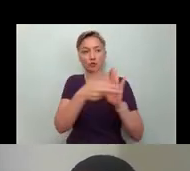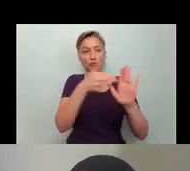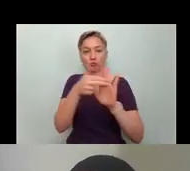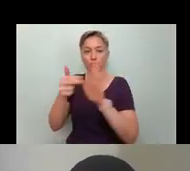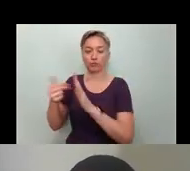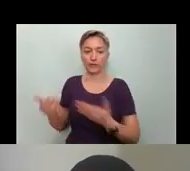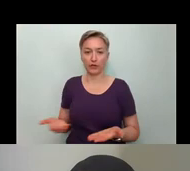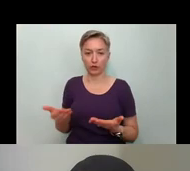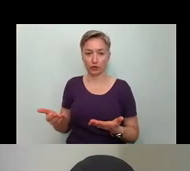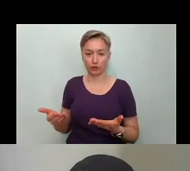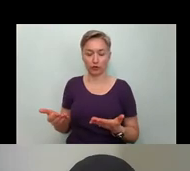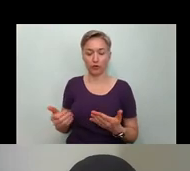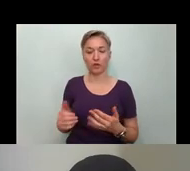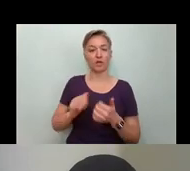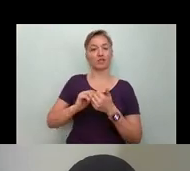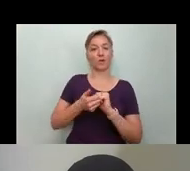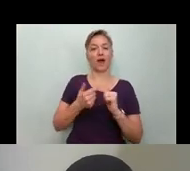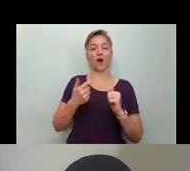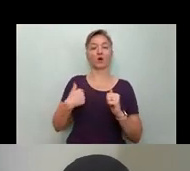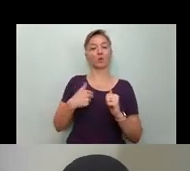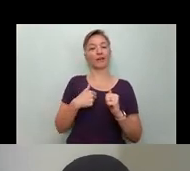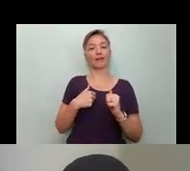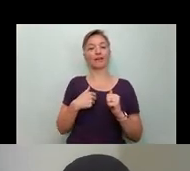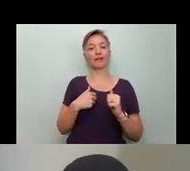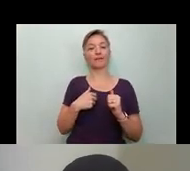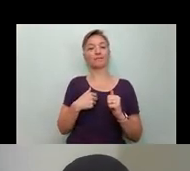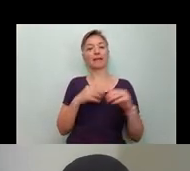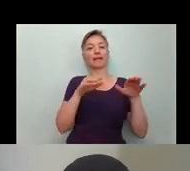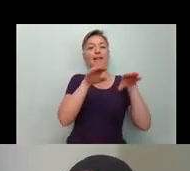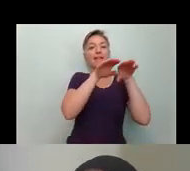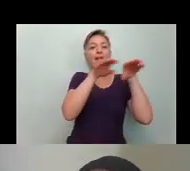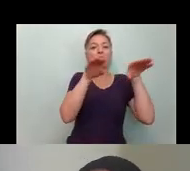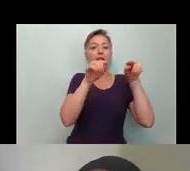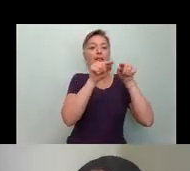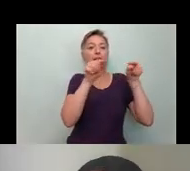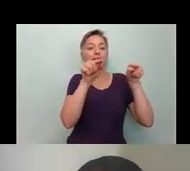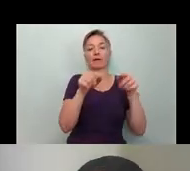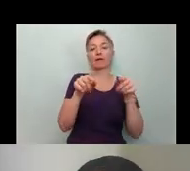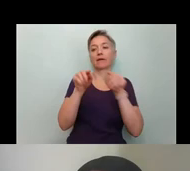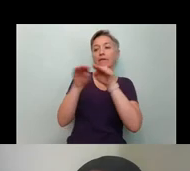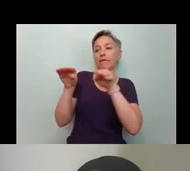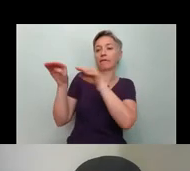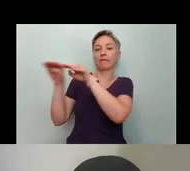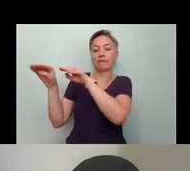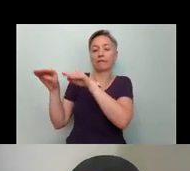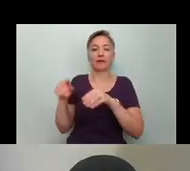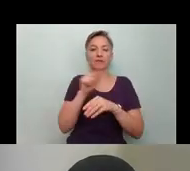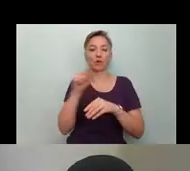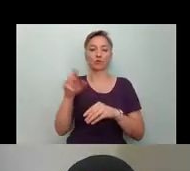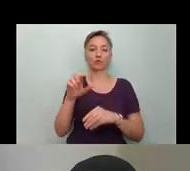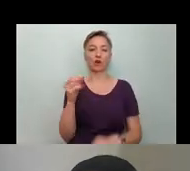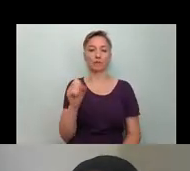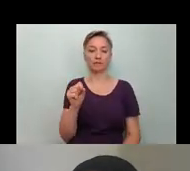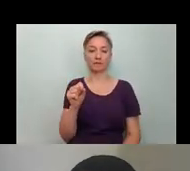fairly level those new jobs, or level the jobs that we have. The workshops are really a very